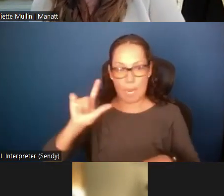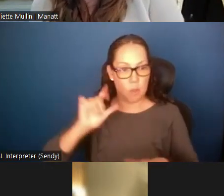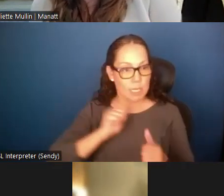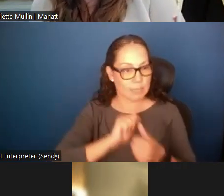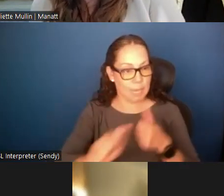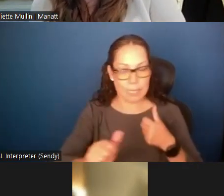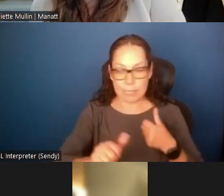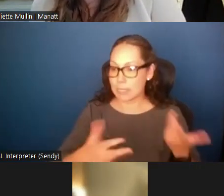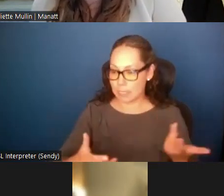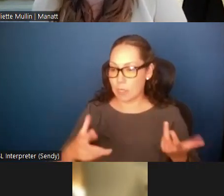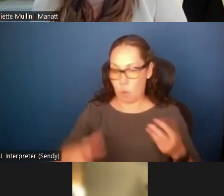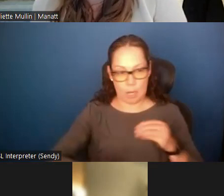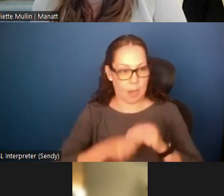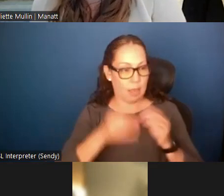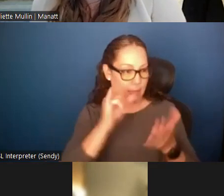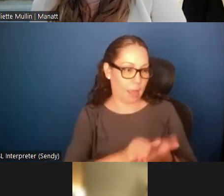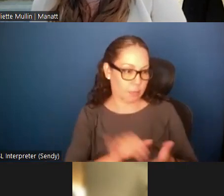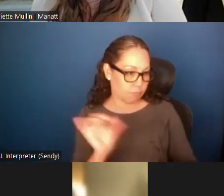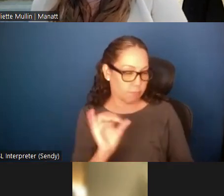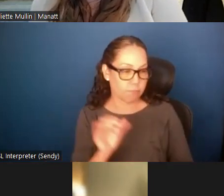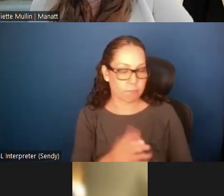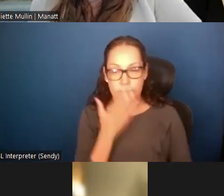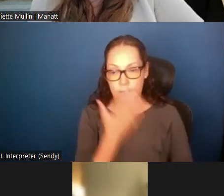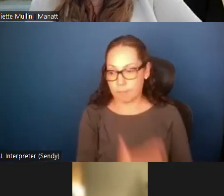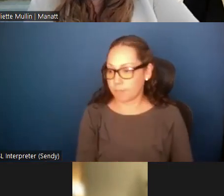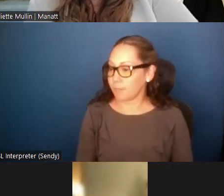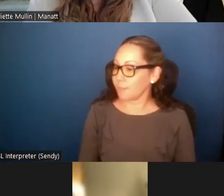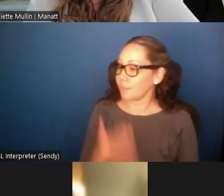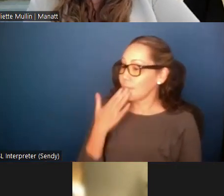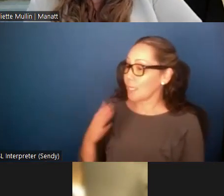add those two. Thank you. Thank you, Blanca.